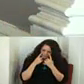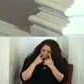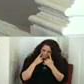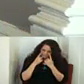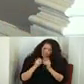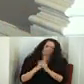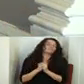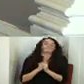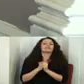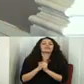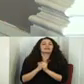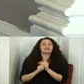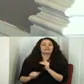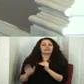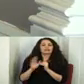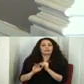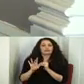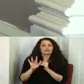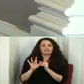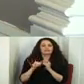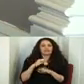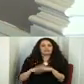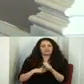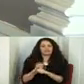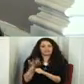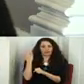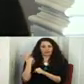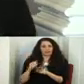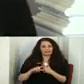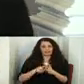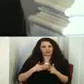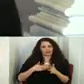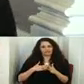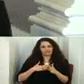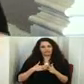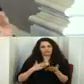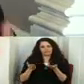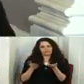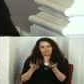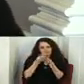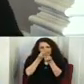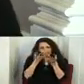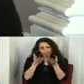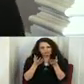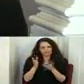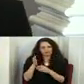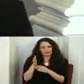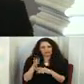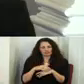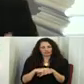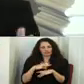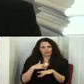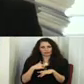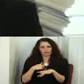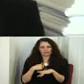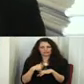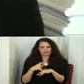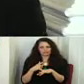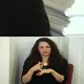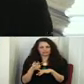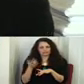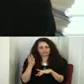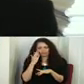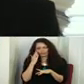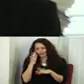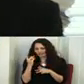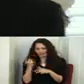About 25 years ago, when I was starting my ministry, I was in seminary, ran out of money, as normal happens when